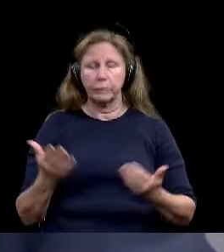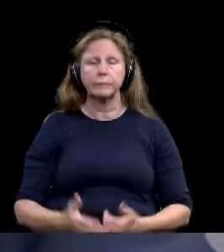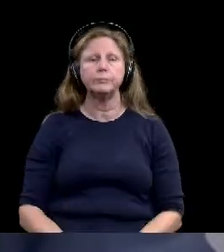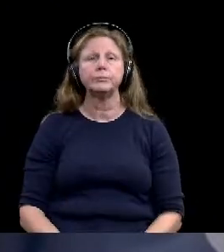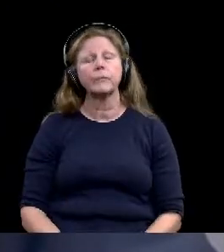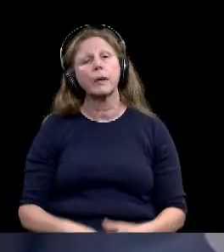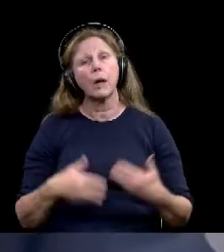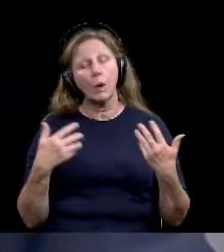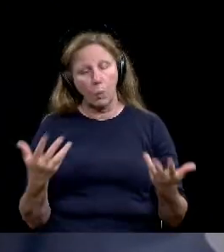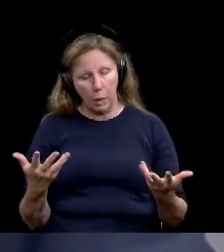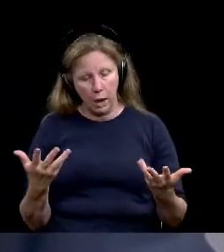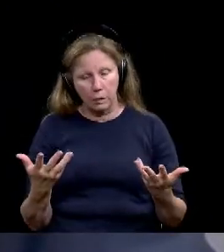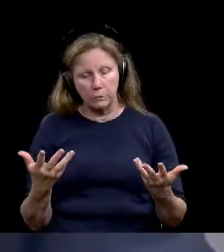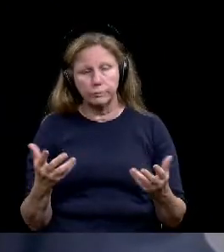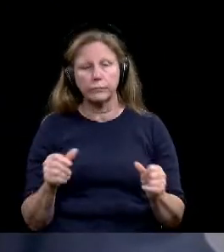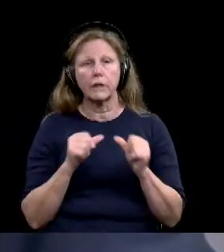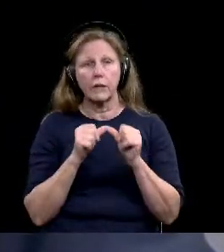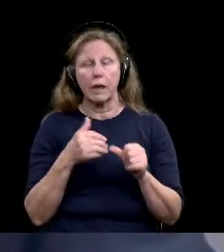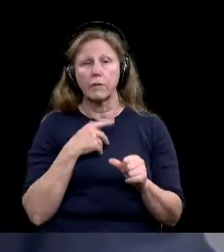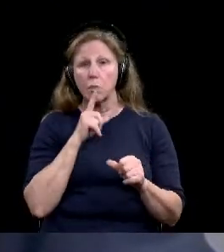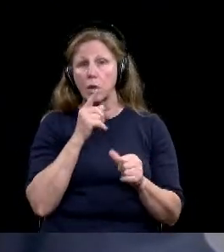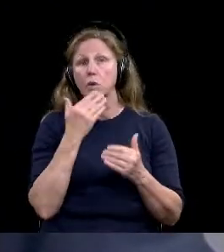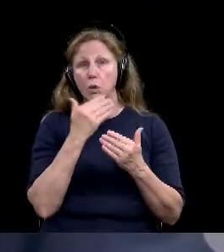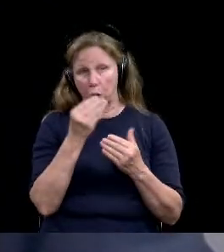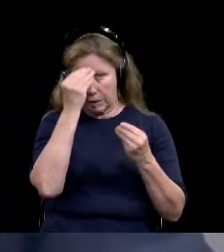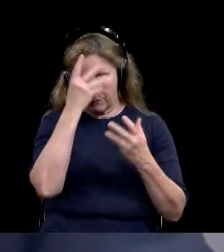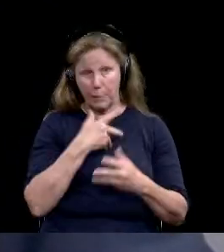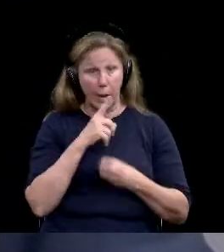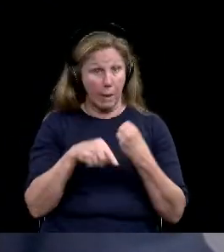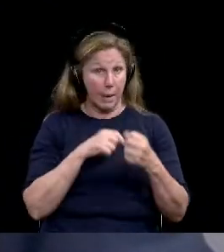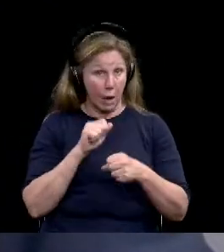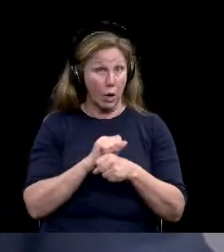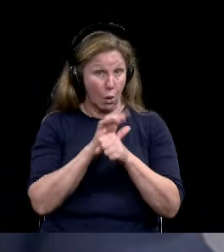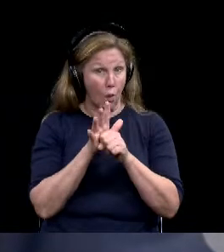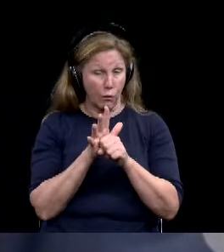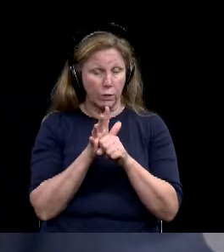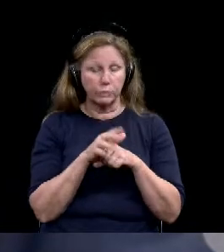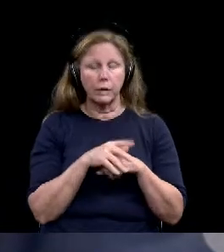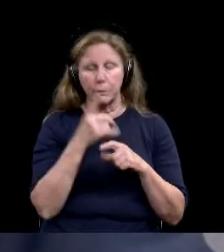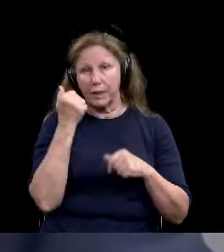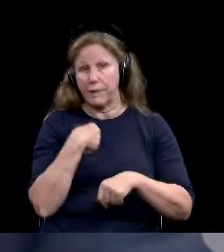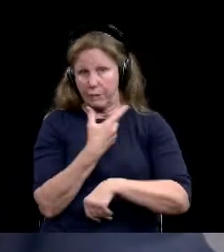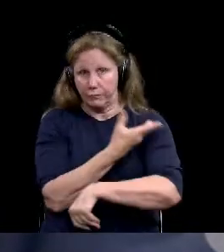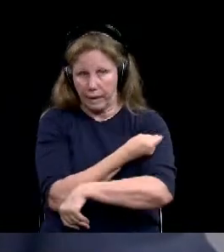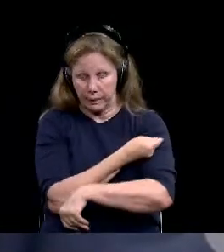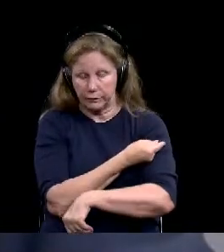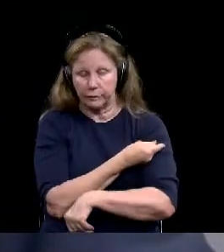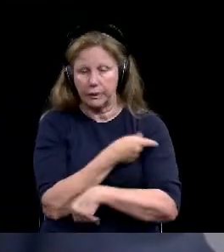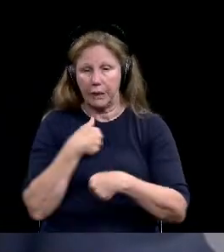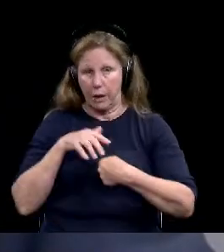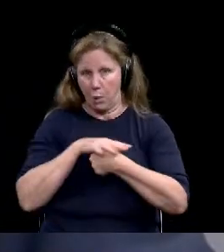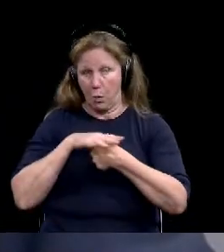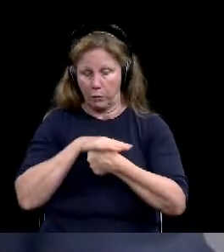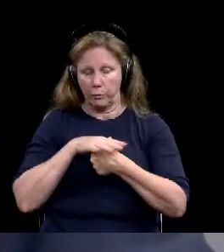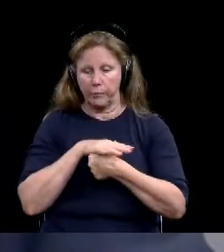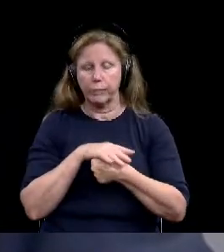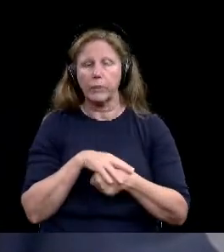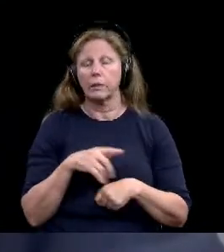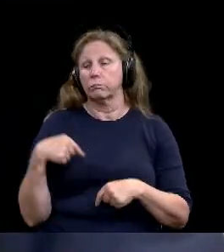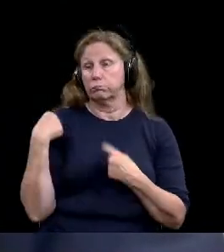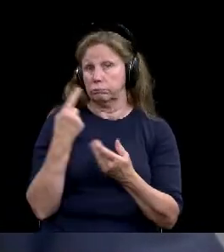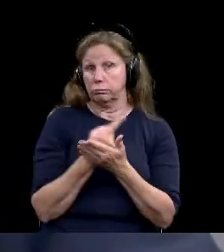our community. In the past week, the CDC and the FDA announced that the Johnson & Johnson vaccine